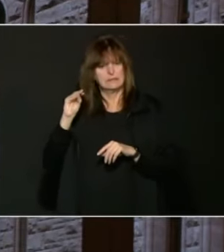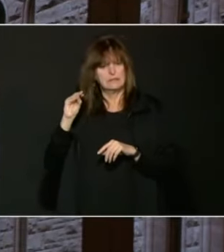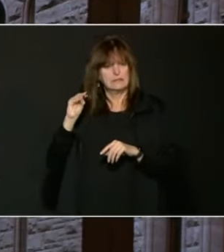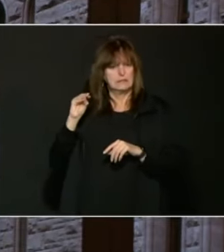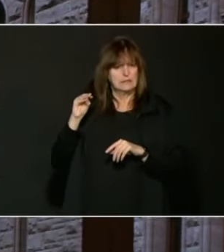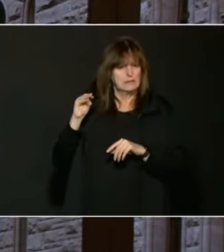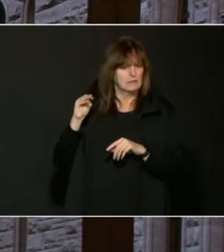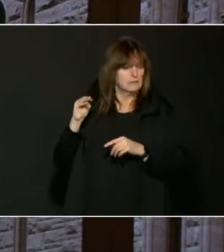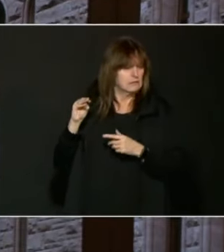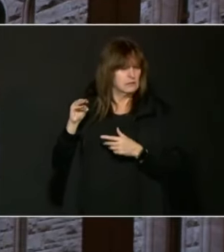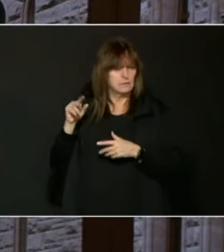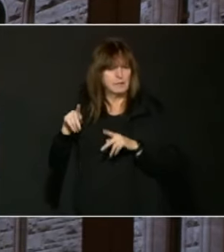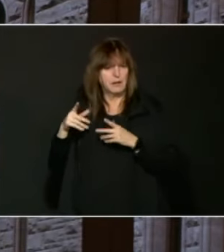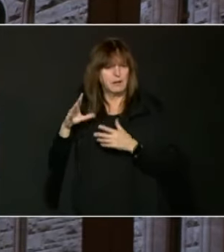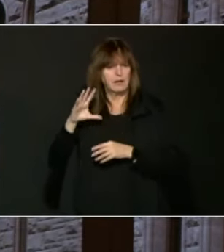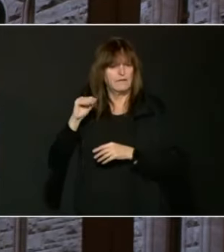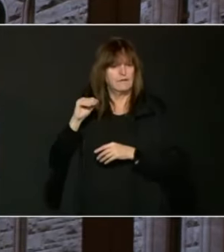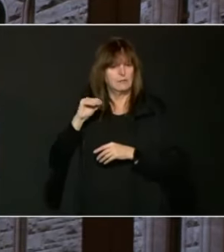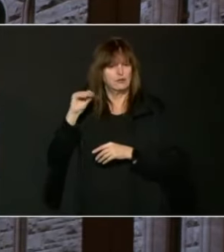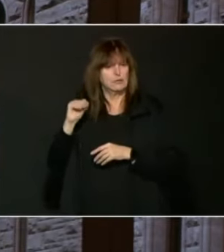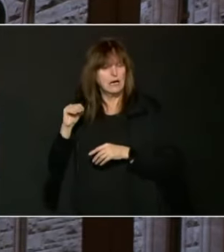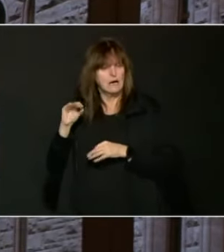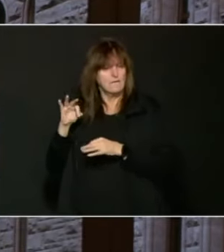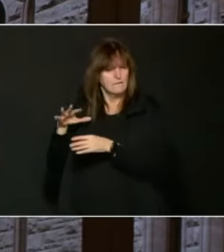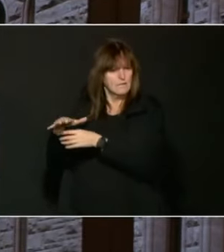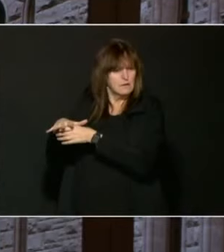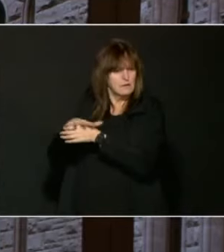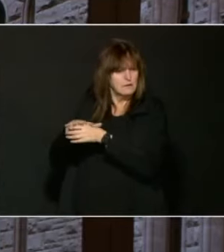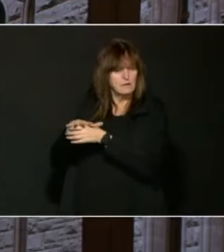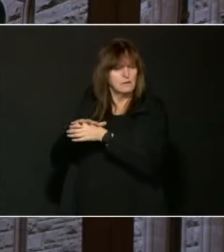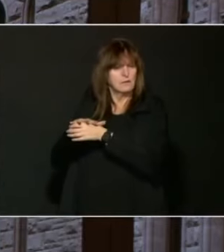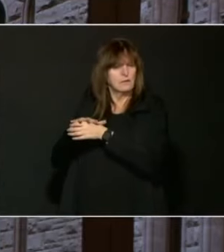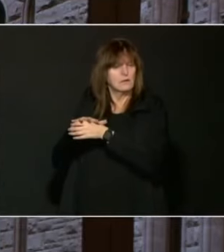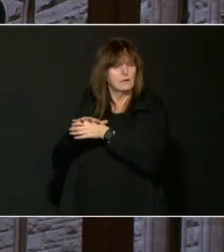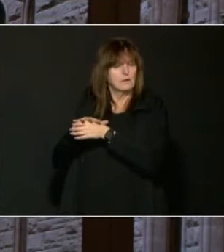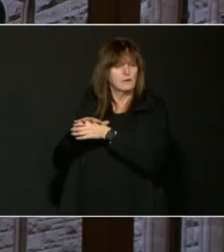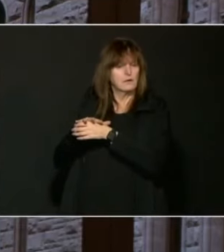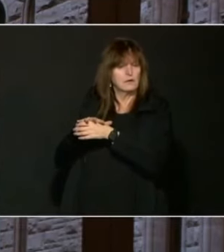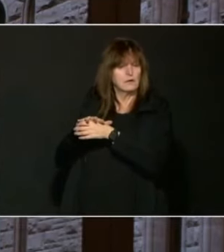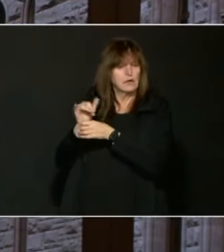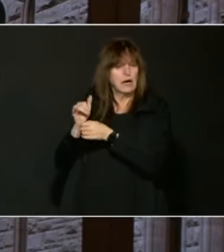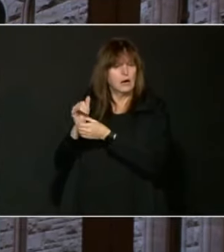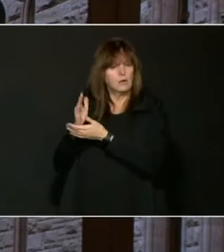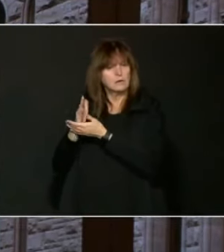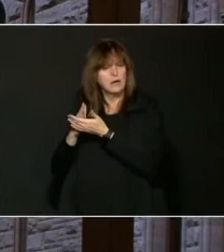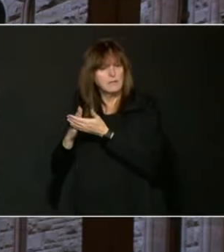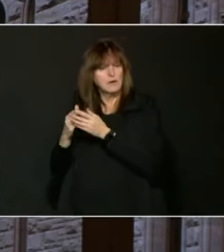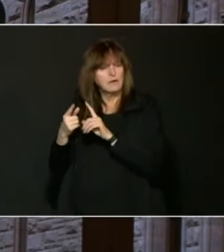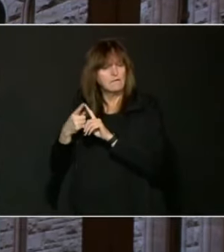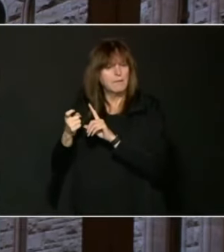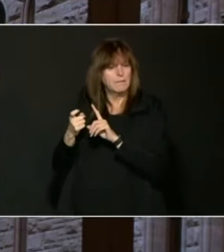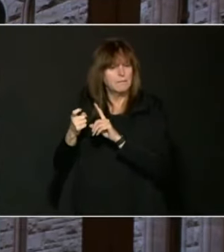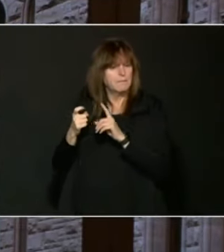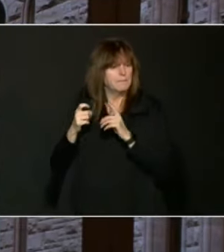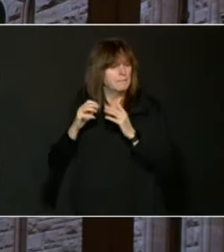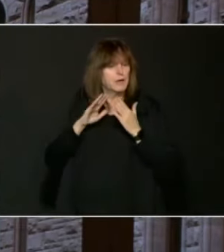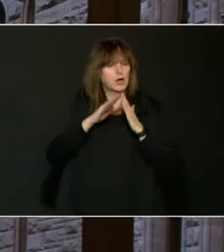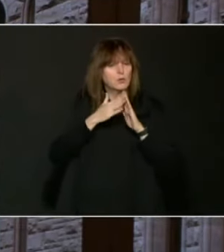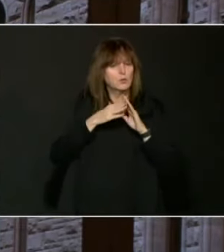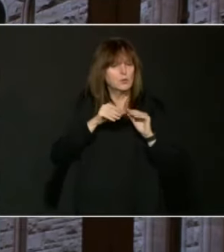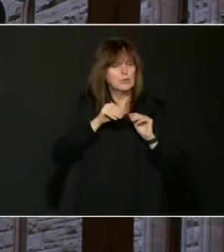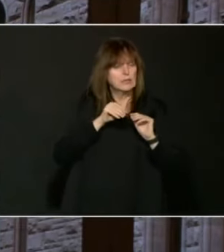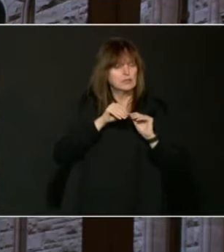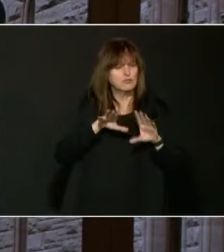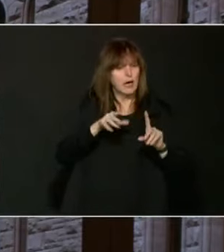over 77 to 80% are linked to cases or contacts, and 7%. So less than 15% are not